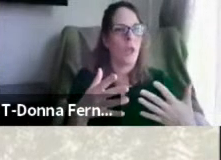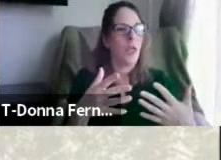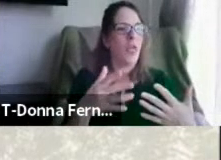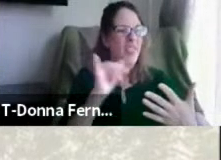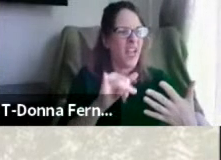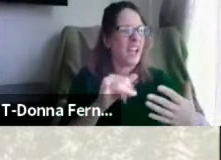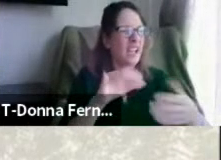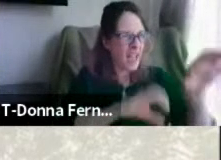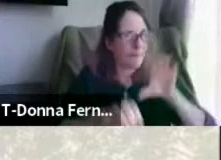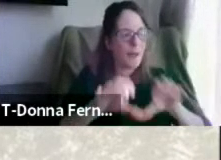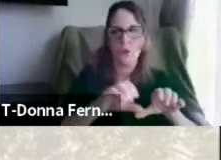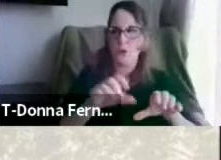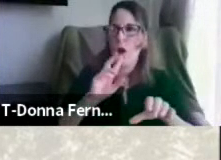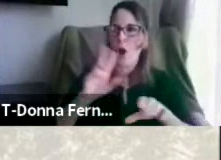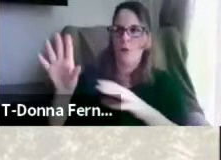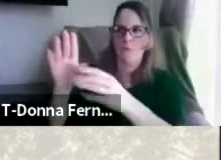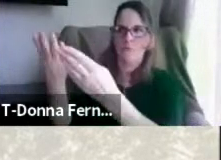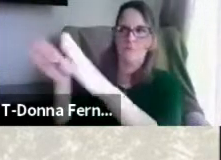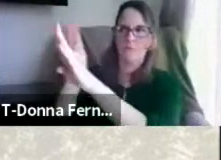locked away from children.